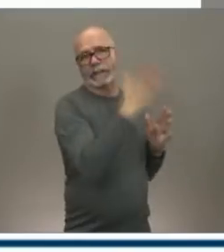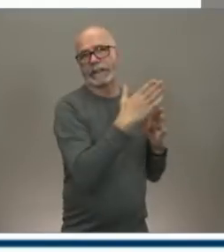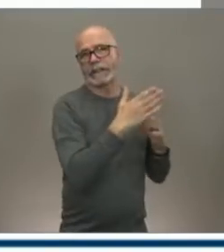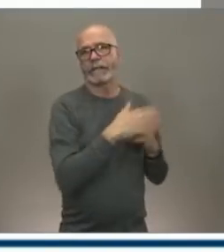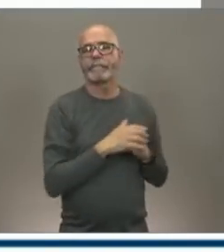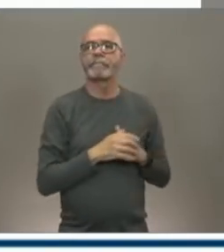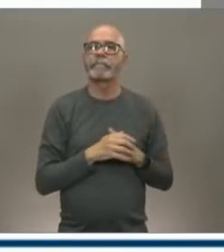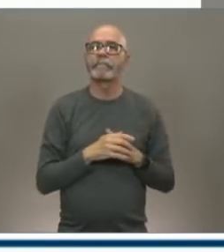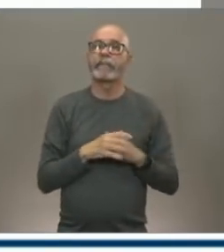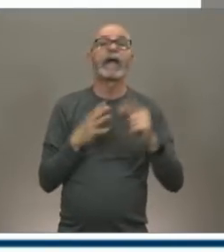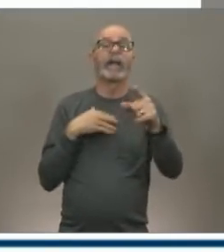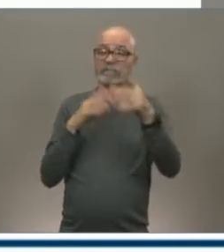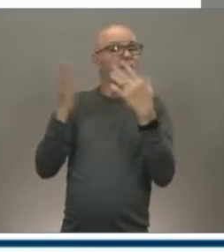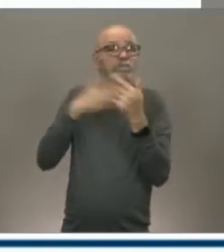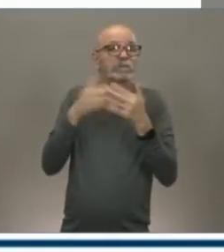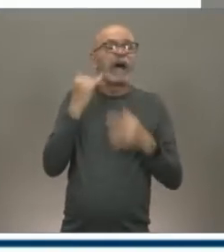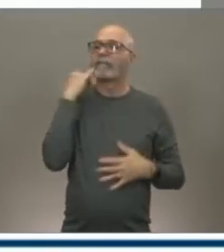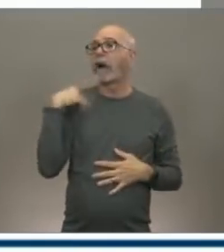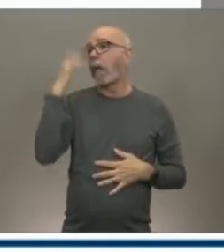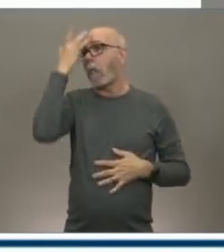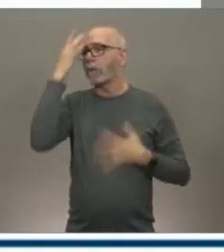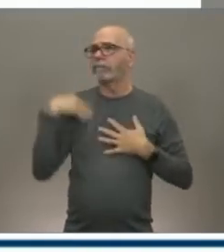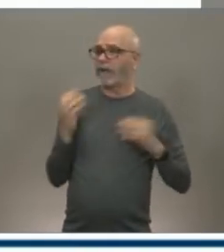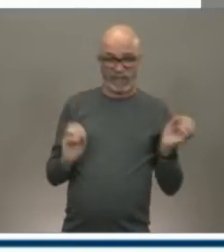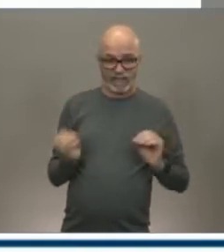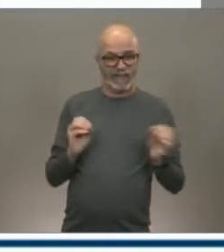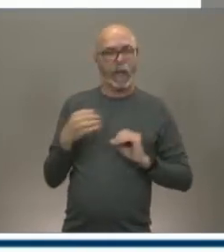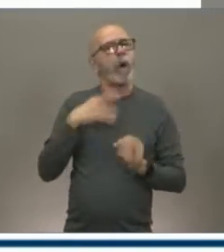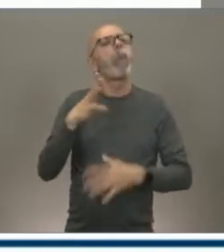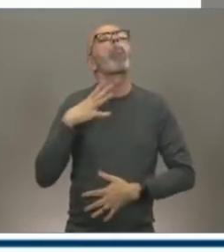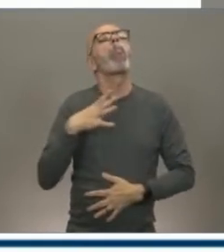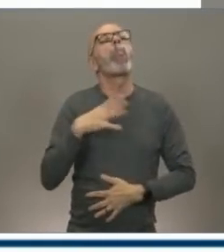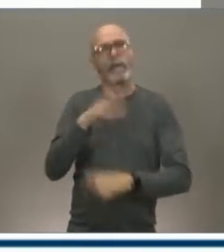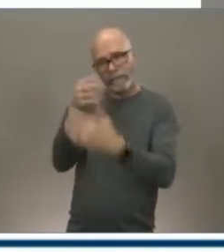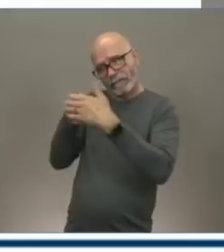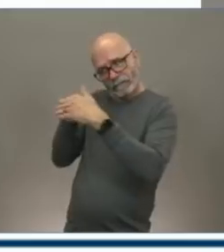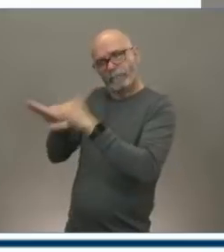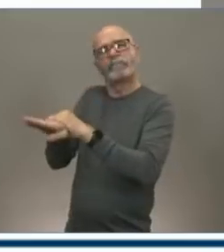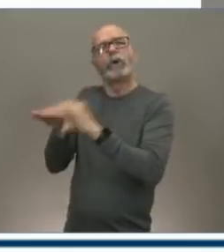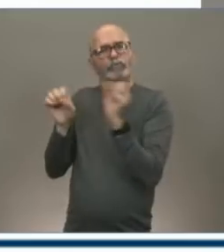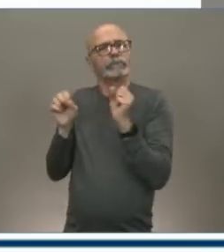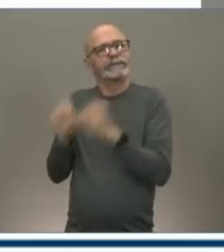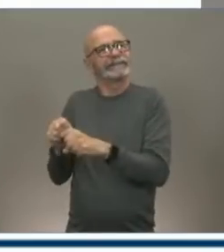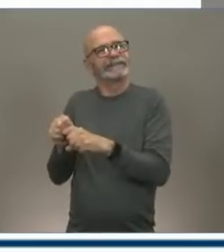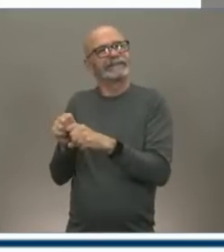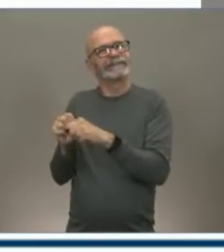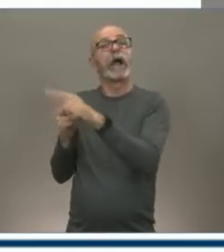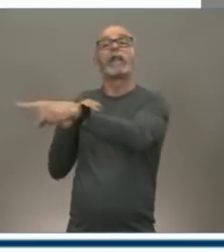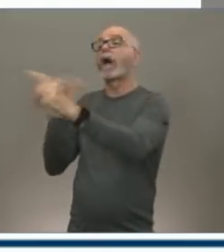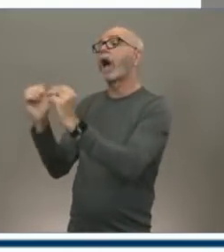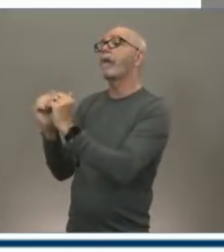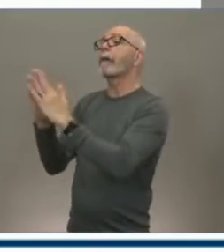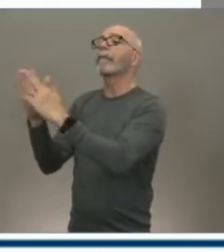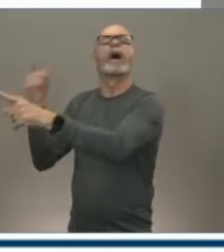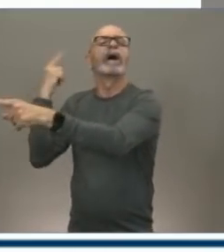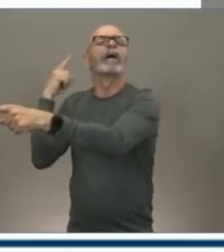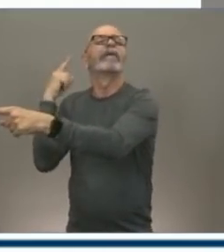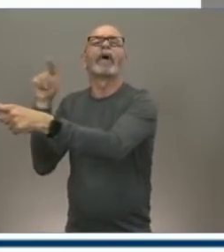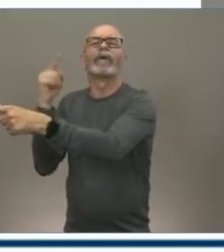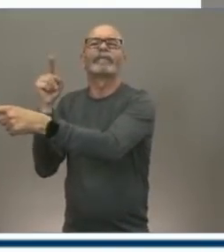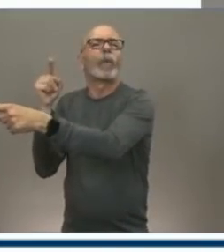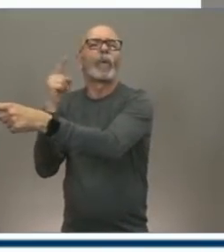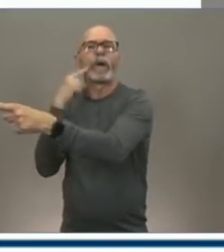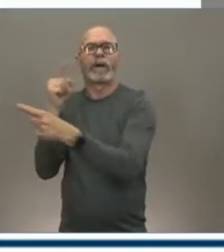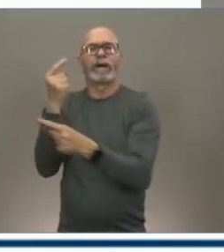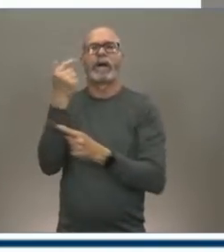but because of the licensing of the rapid test, they are only for people age 16 and over. So whether you book online, drop into